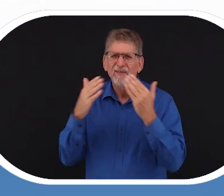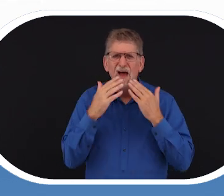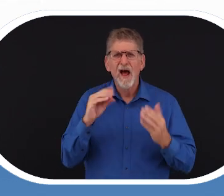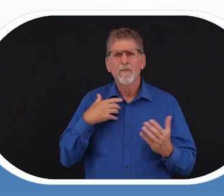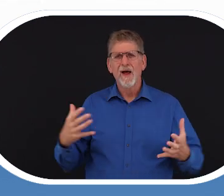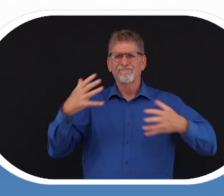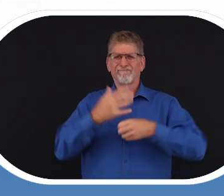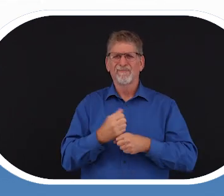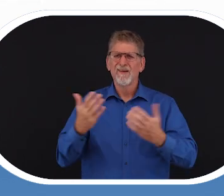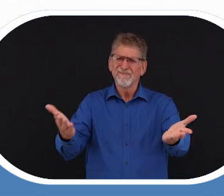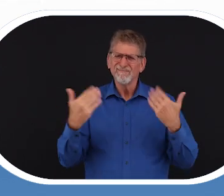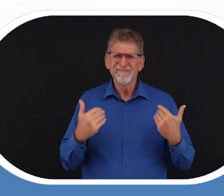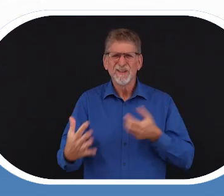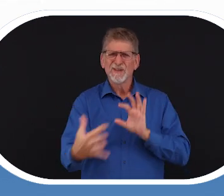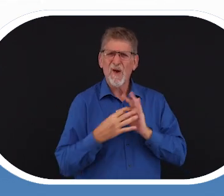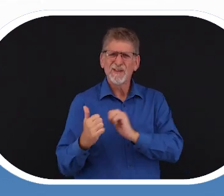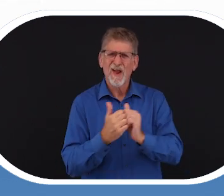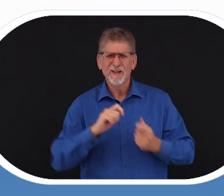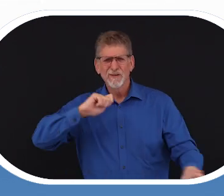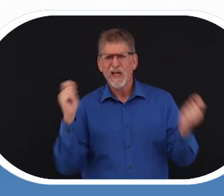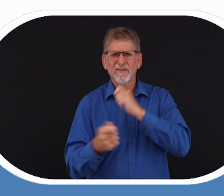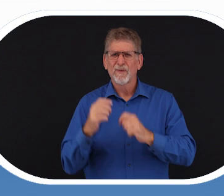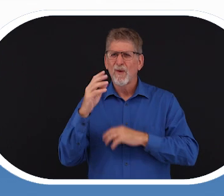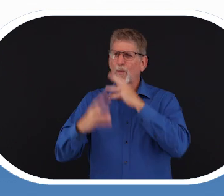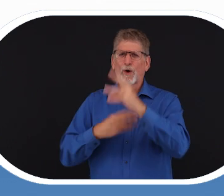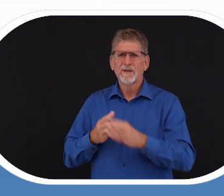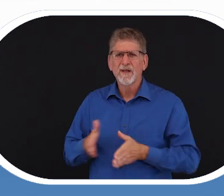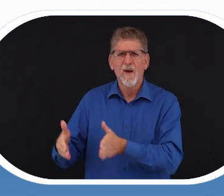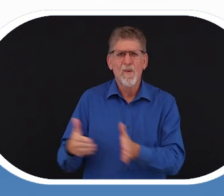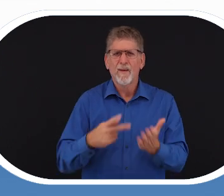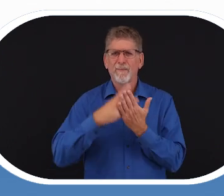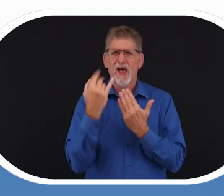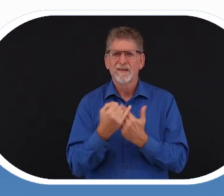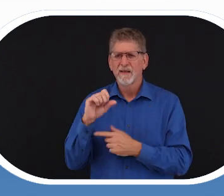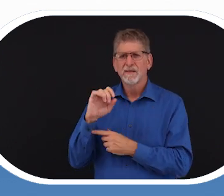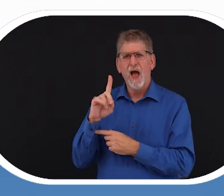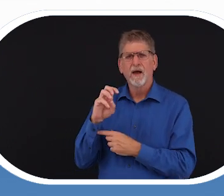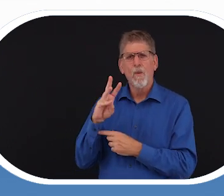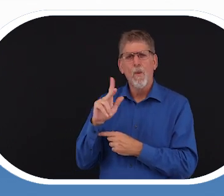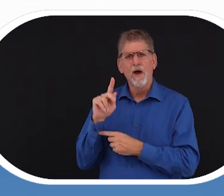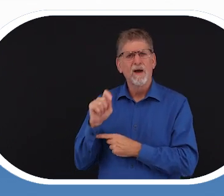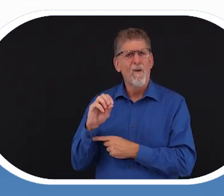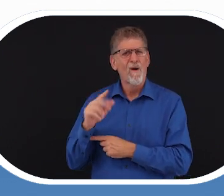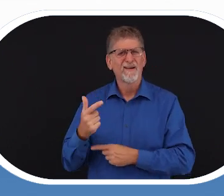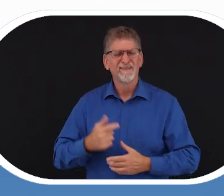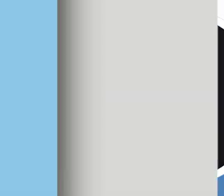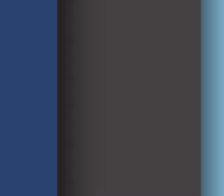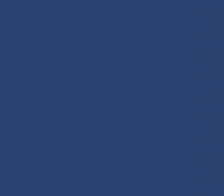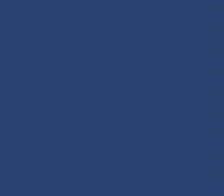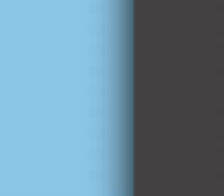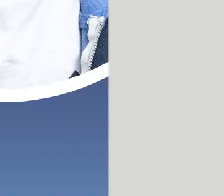I wanted to end on a call to action, to join us. Together, let's transform the world's sidewalks at projectsidewalk.org.